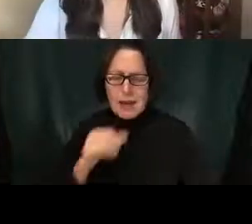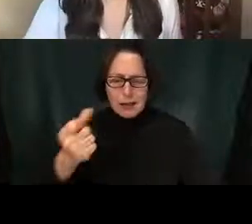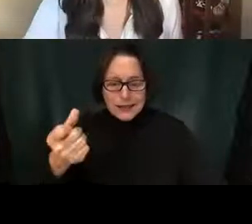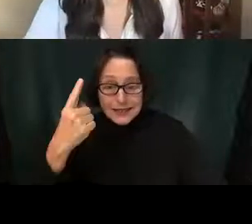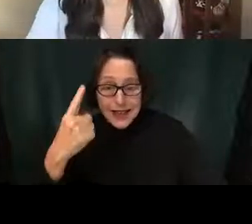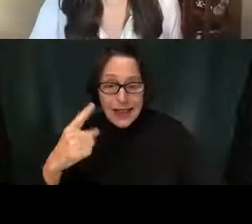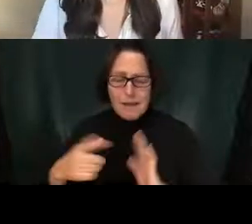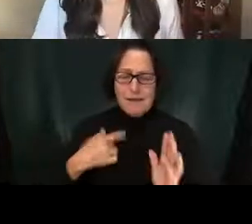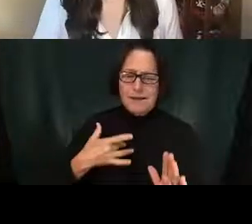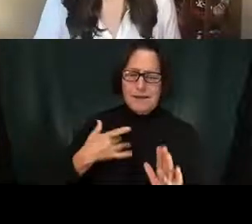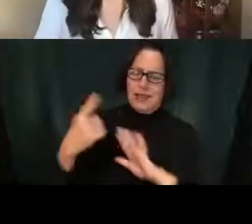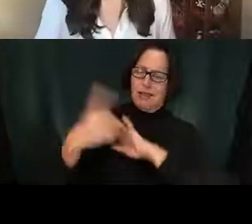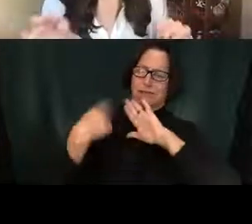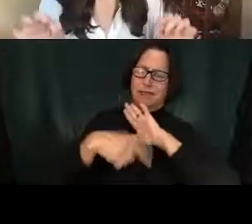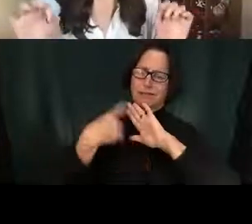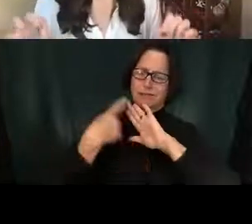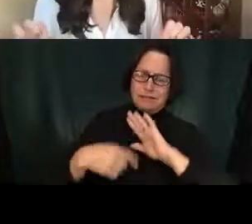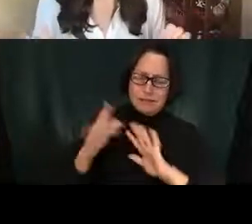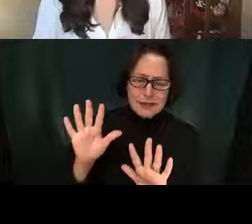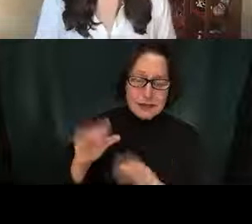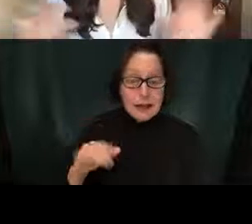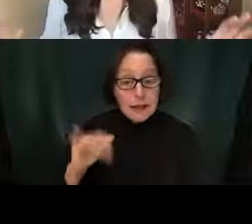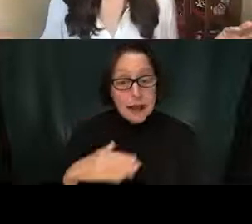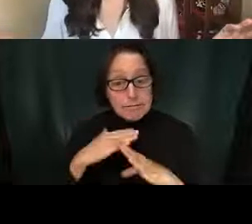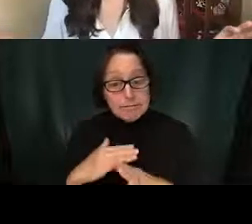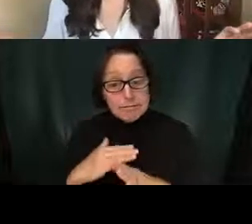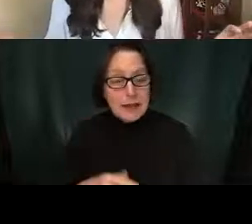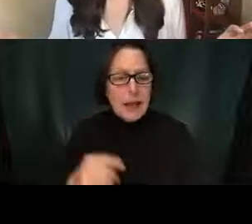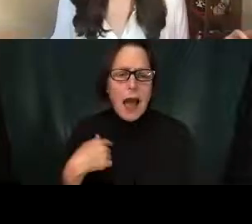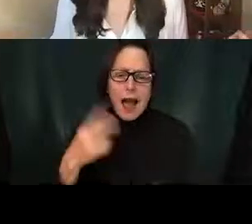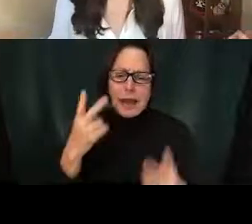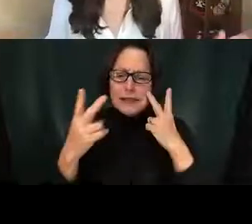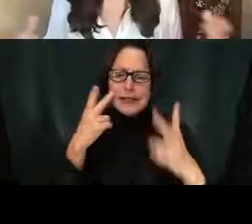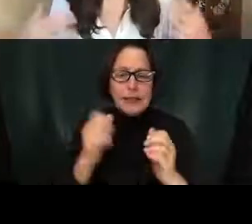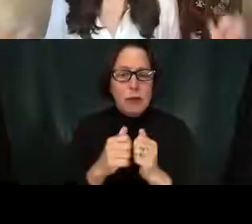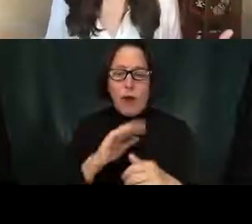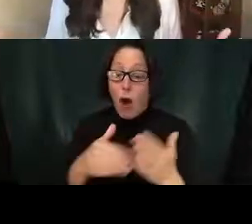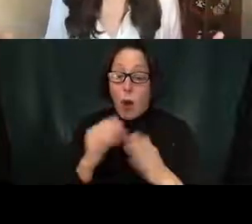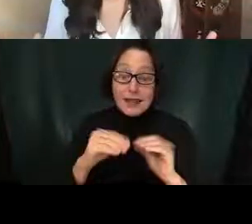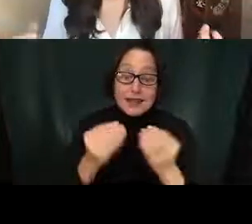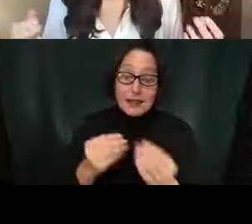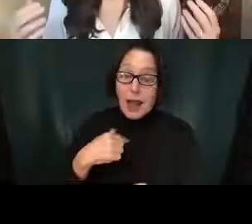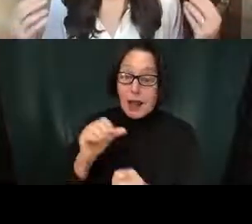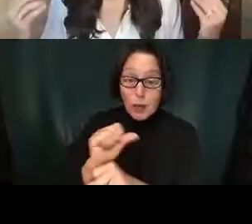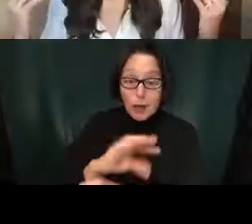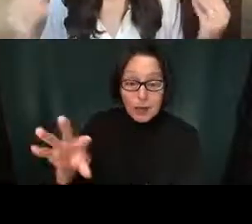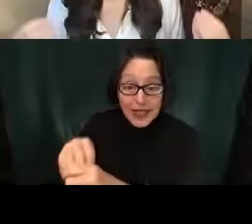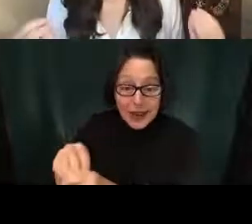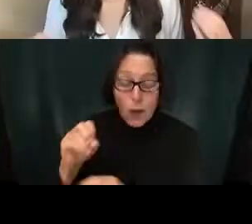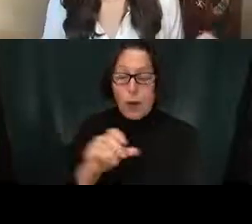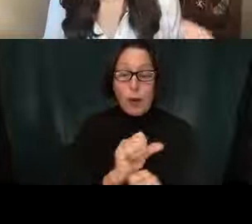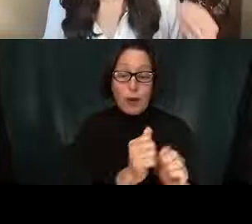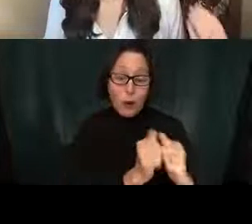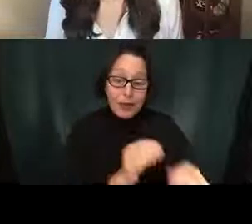criticized, one of the things that I have observed in all of the organizations I've worked in and work with is it's